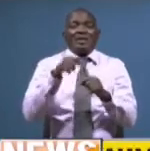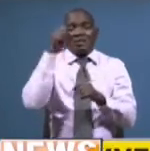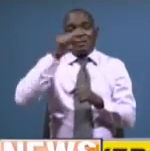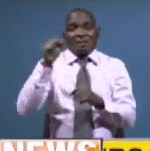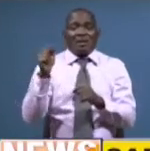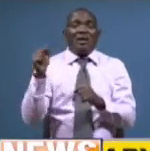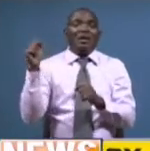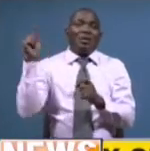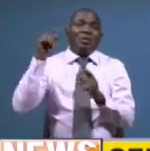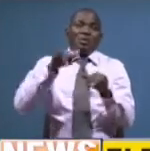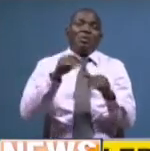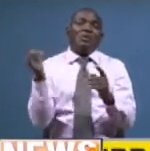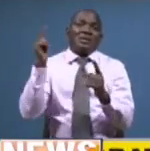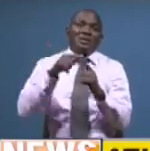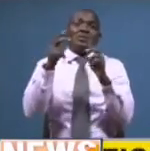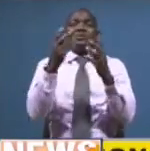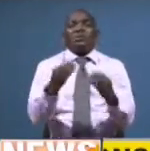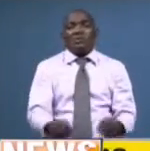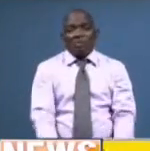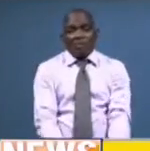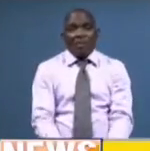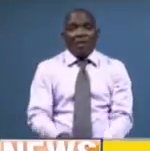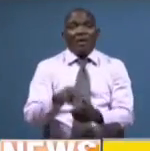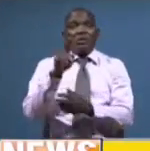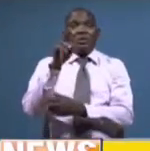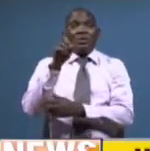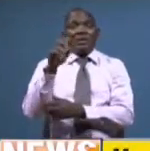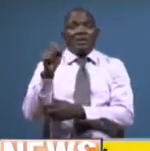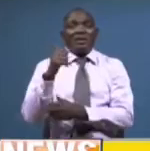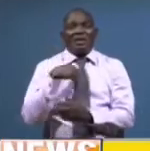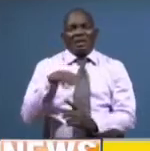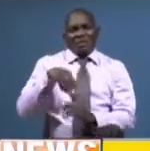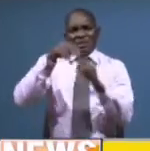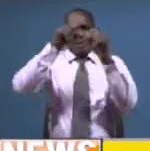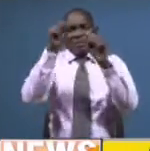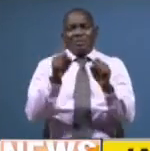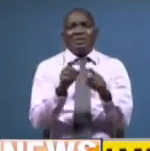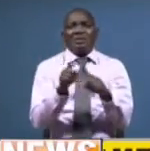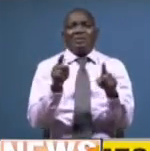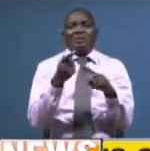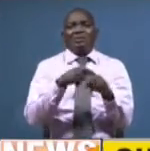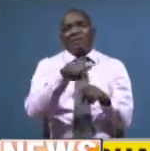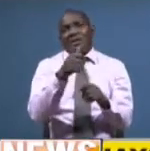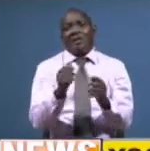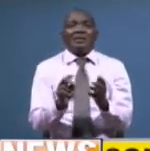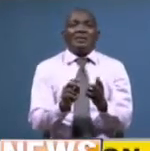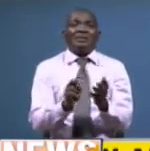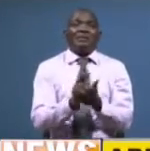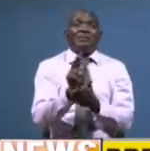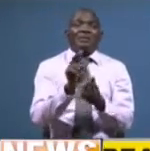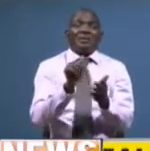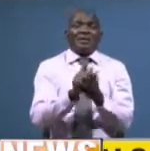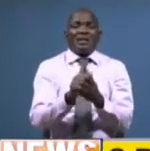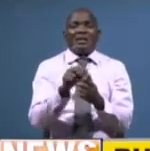their grievances are addressed. He said the UDS has a unique system different from other universities and that